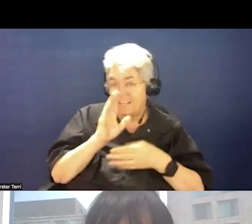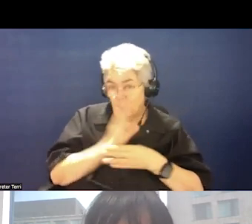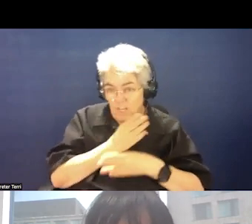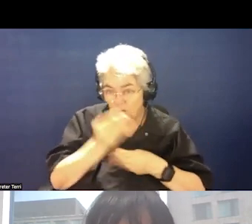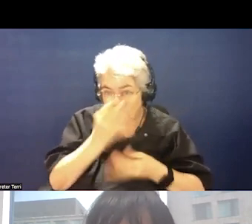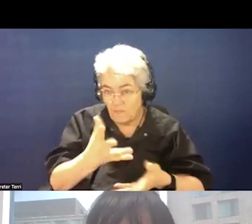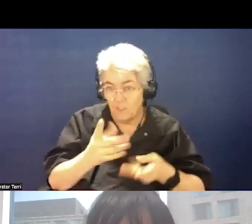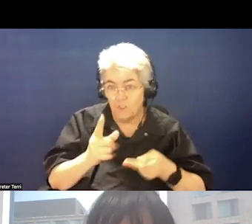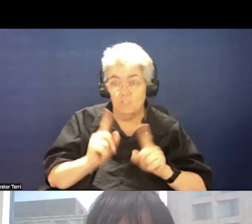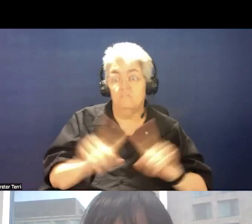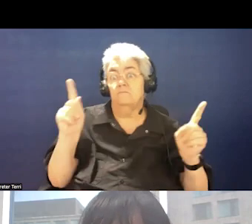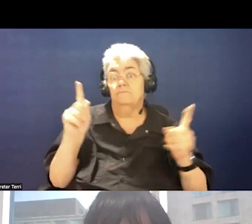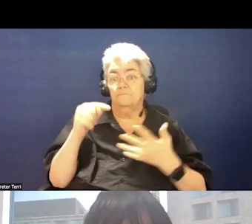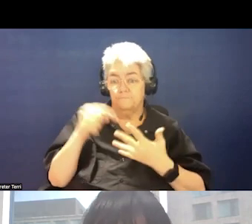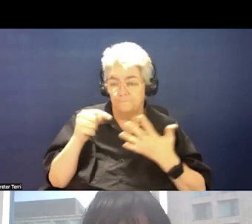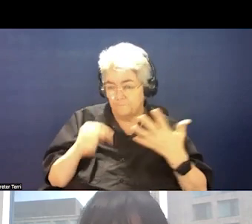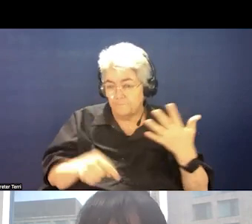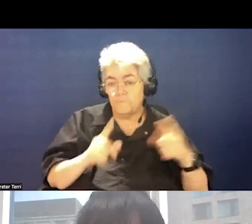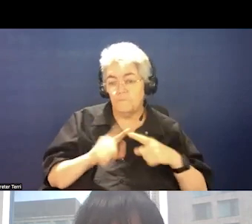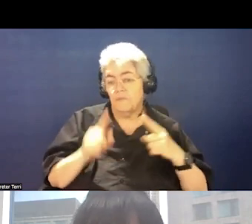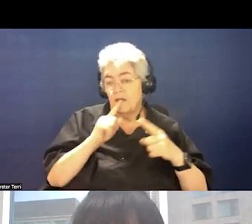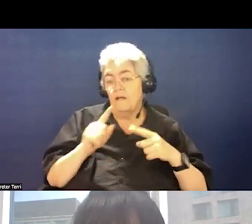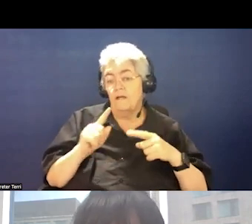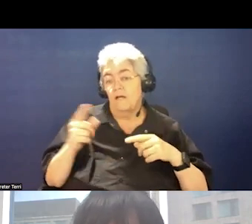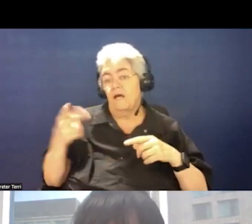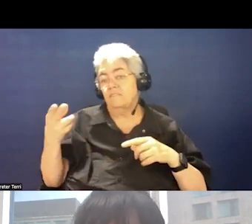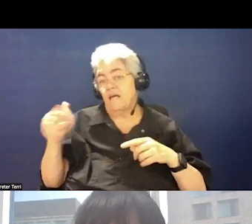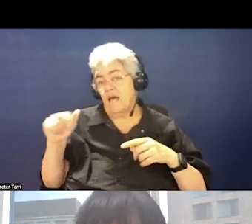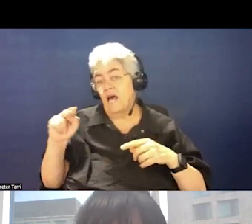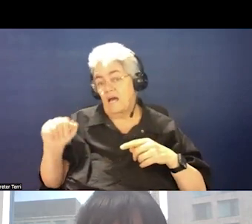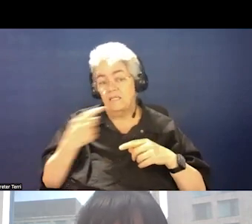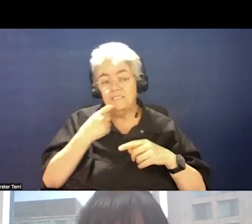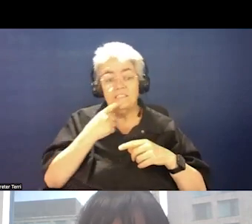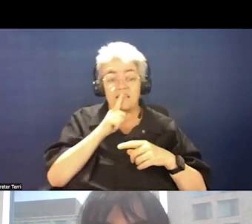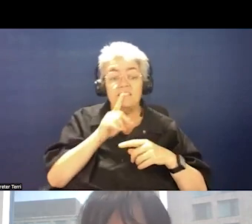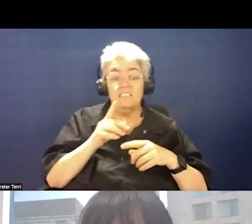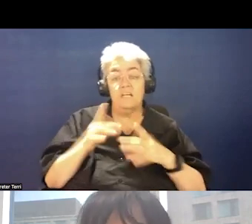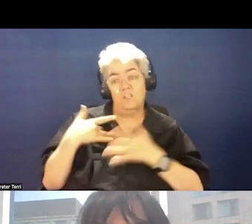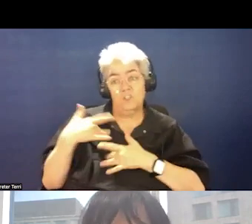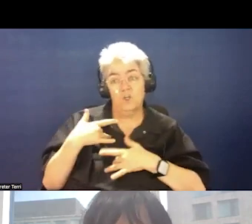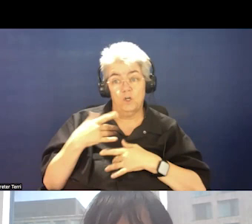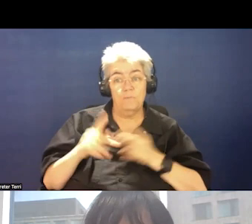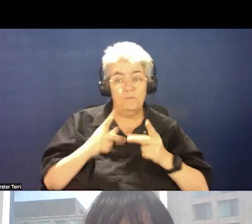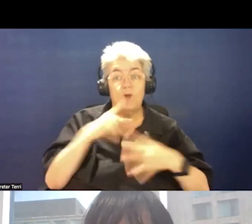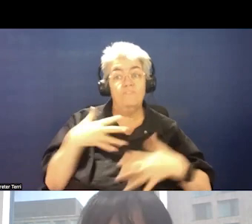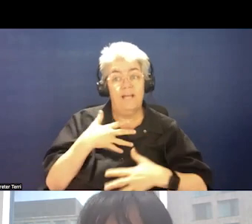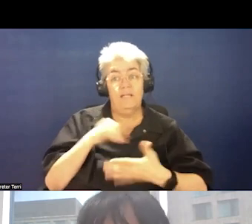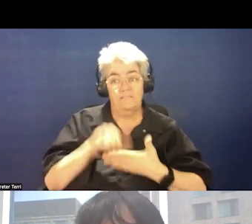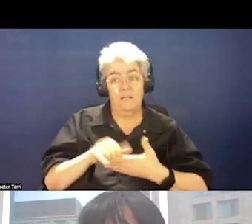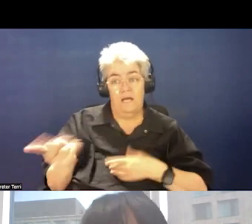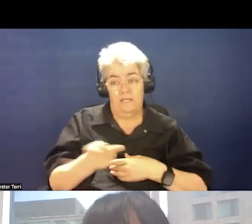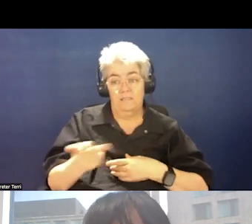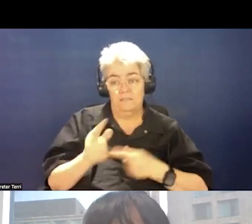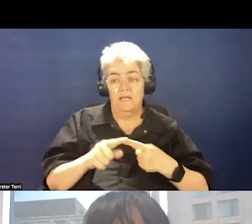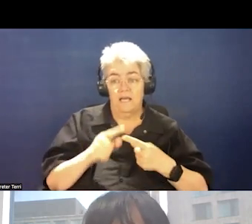information. And I think, as Hannah mentioned, it's a key concern and a priority for callers